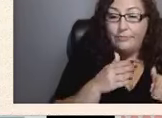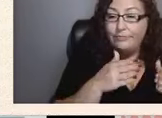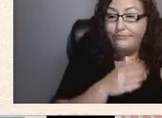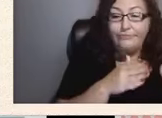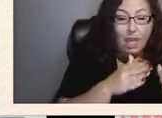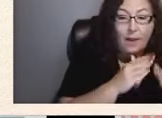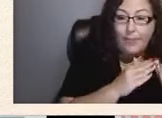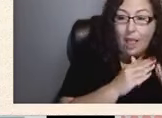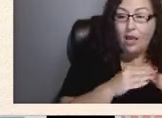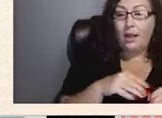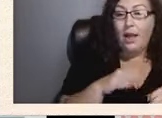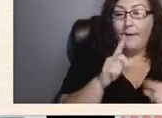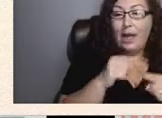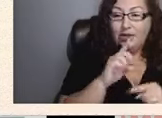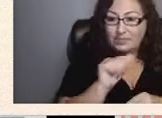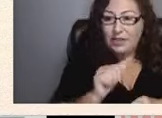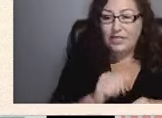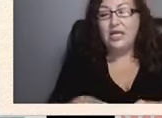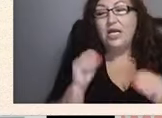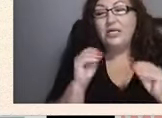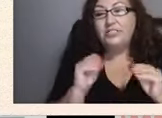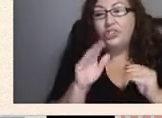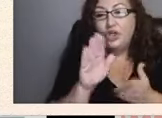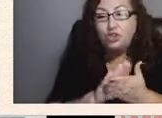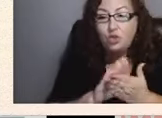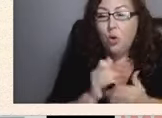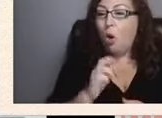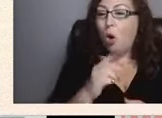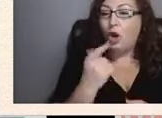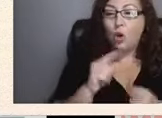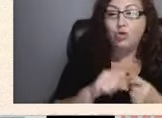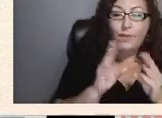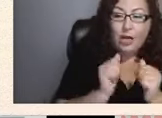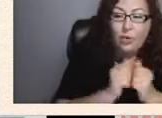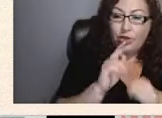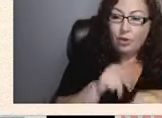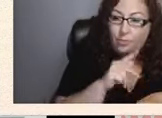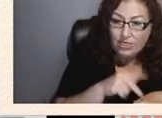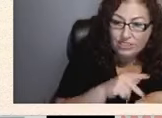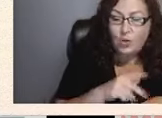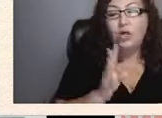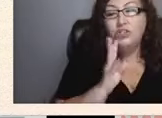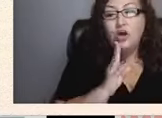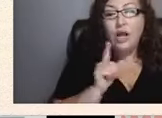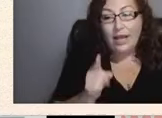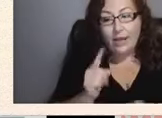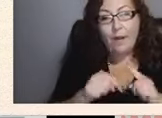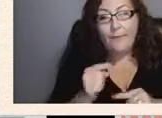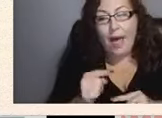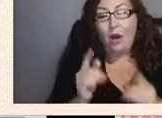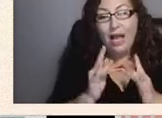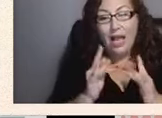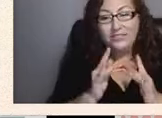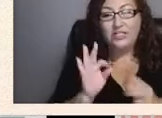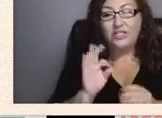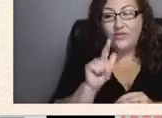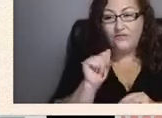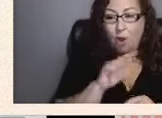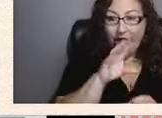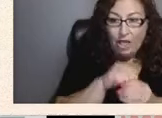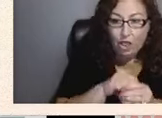could be teaching your school, going and meeting him with your principal and talking to him or her about contacting the Florida Inclusion